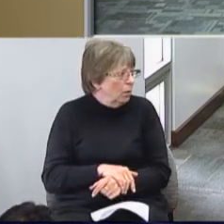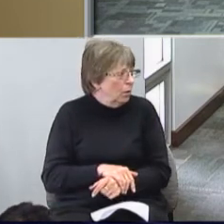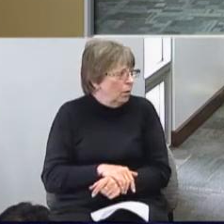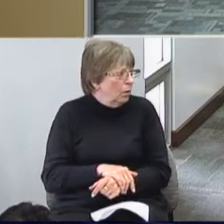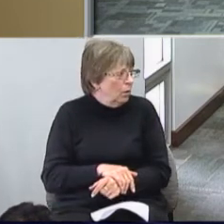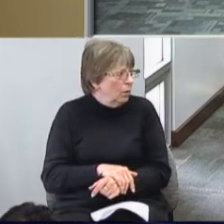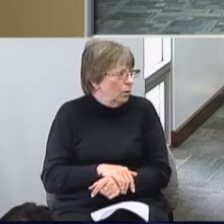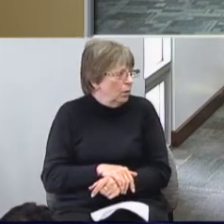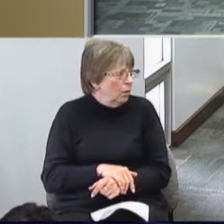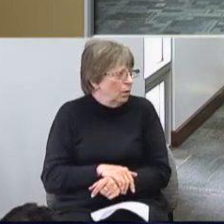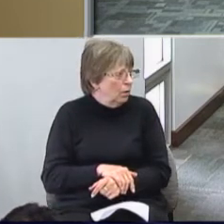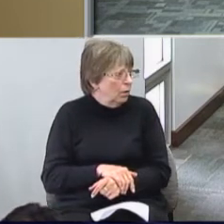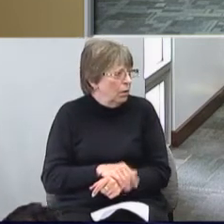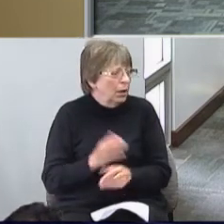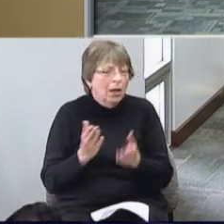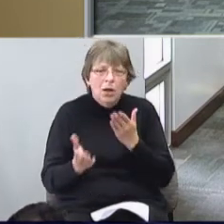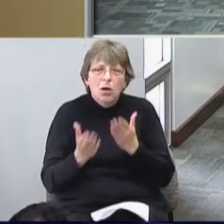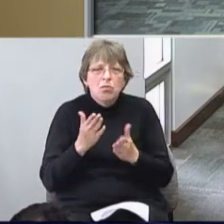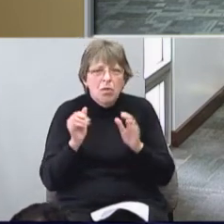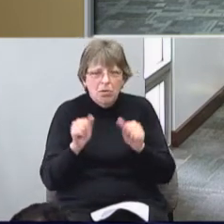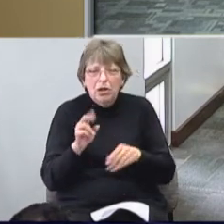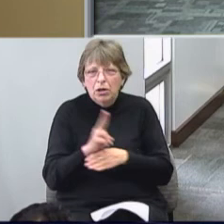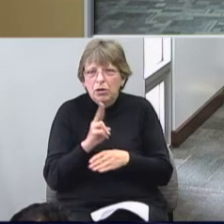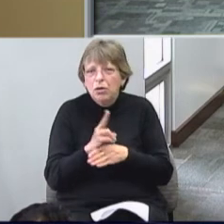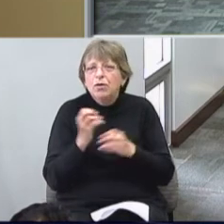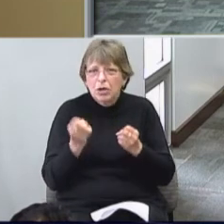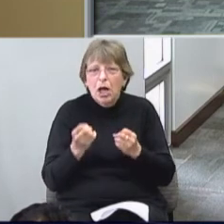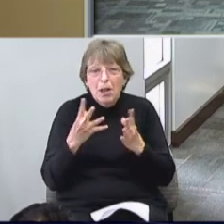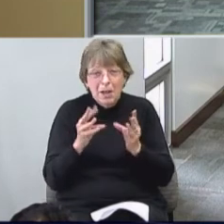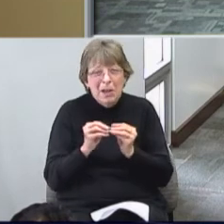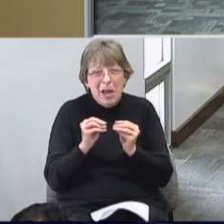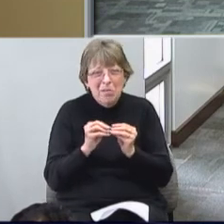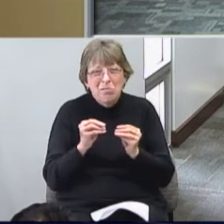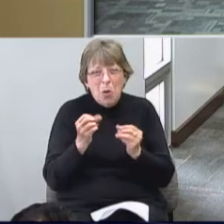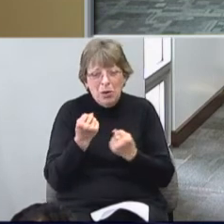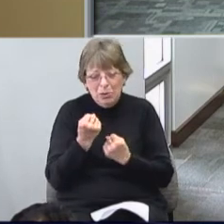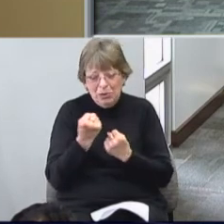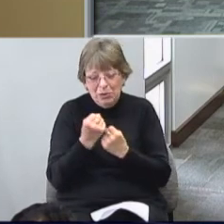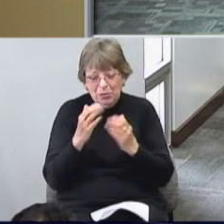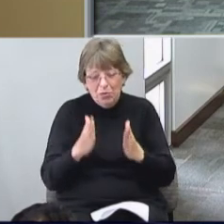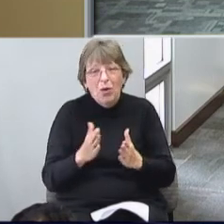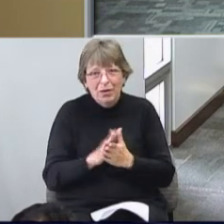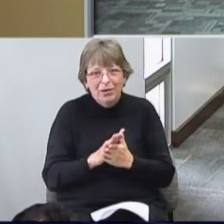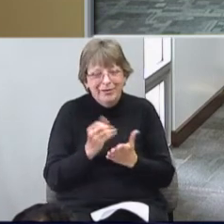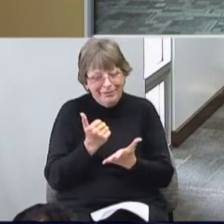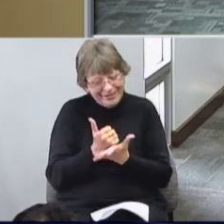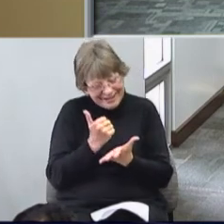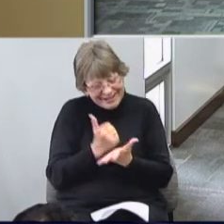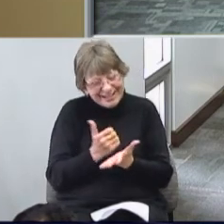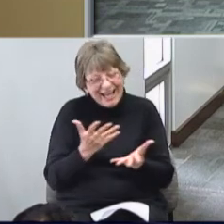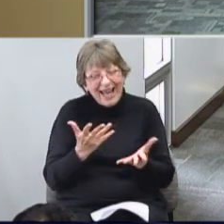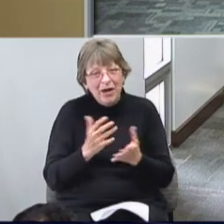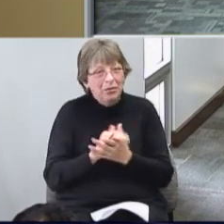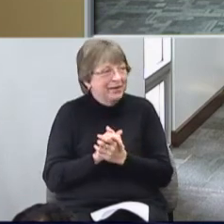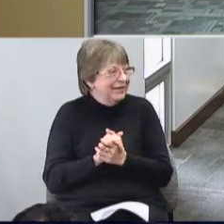We probably could use a lot more sponsors to help prop it up, but